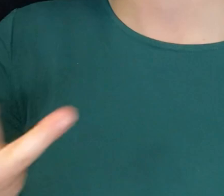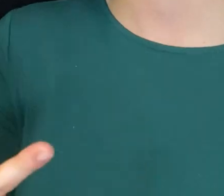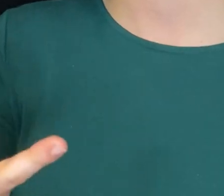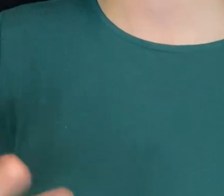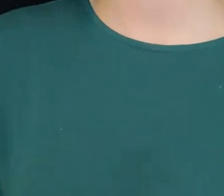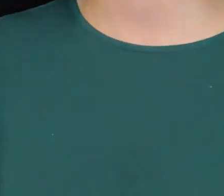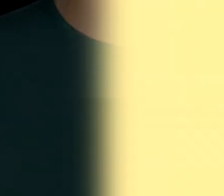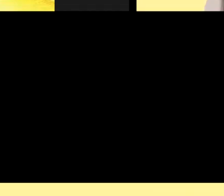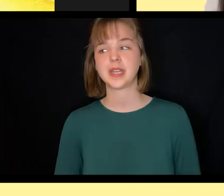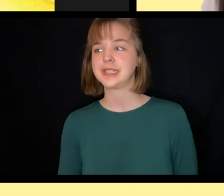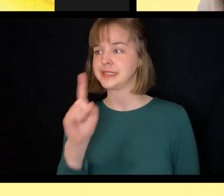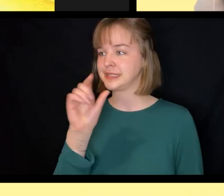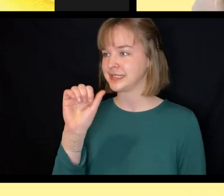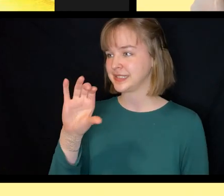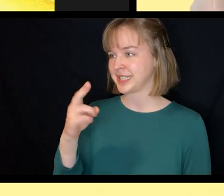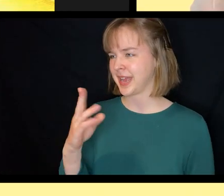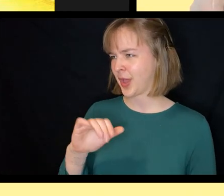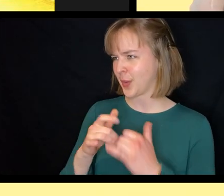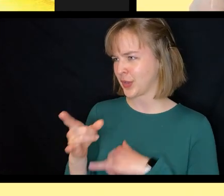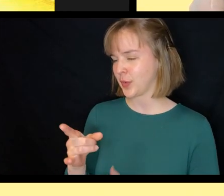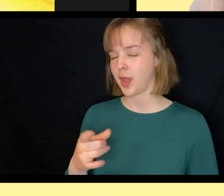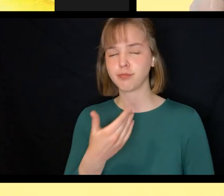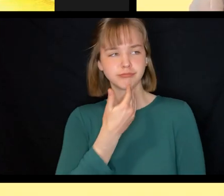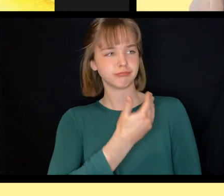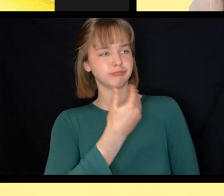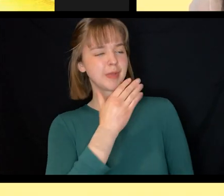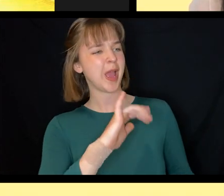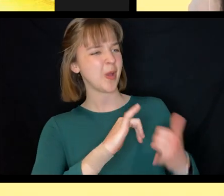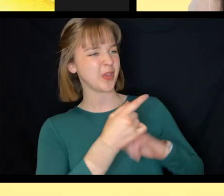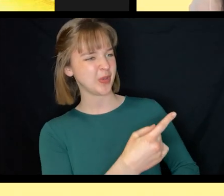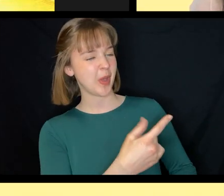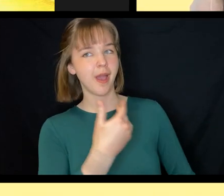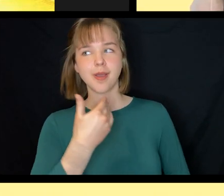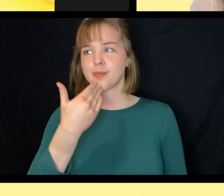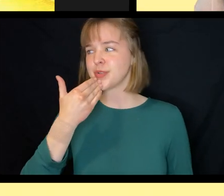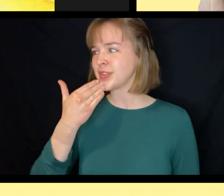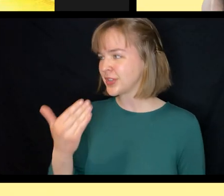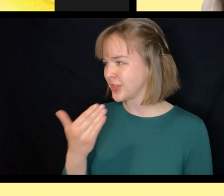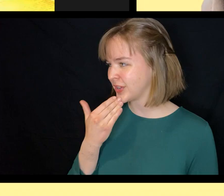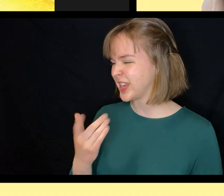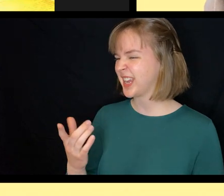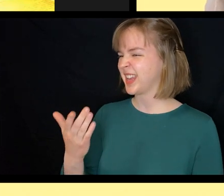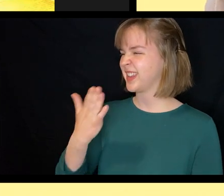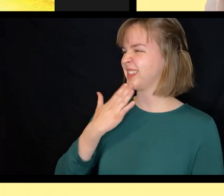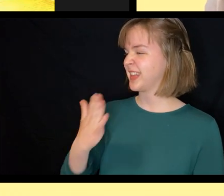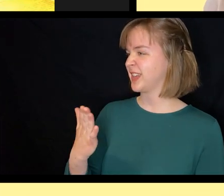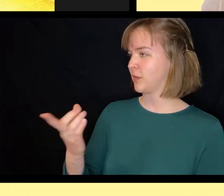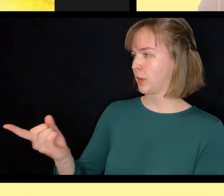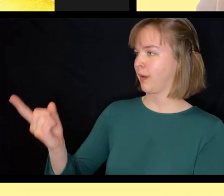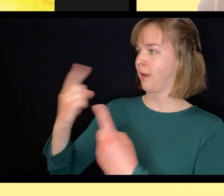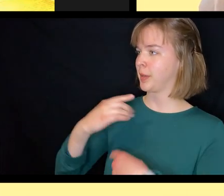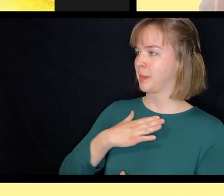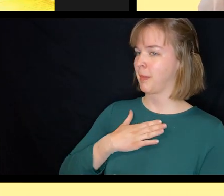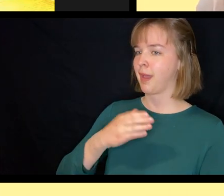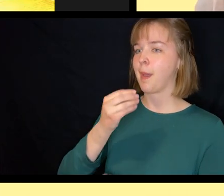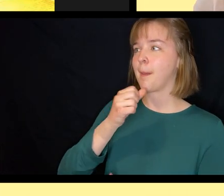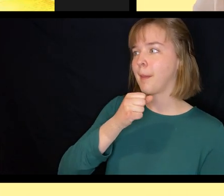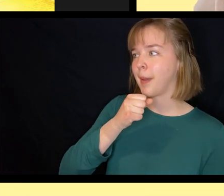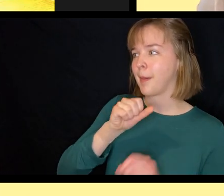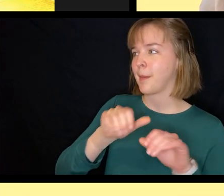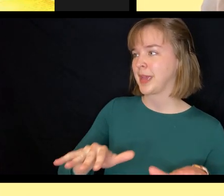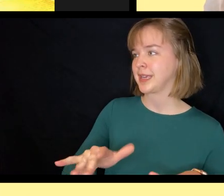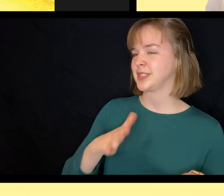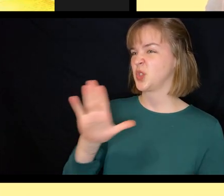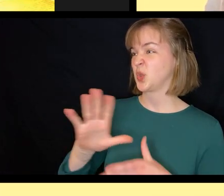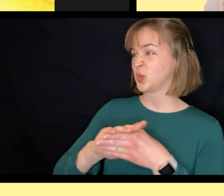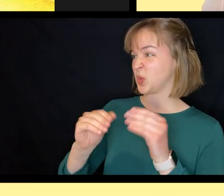welcome Zach. Zach, how are you doing? I'm doing pretty well. How are you? I'm good. Thanks so much for coming on the show. I'm super excited to